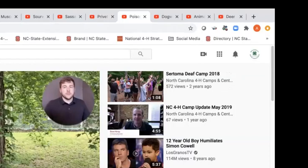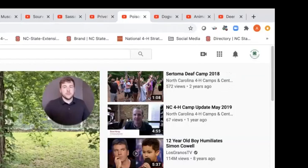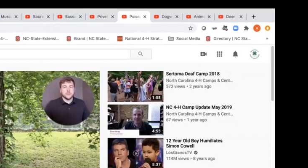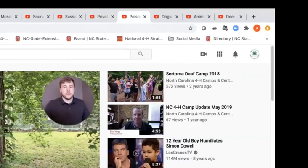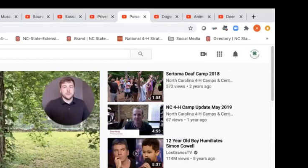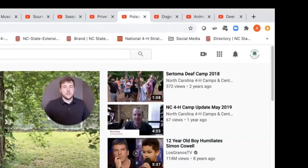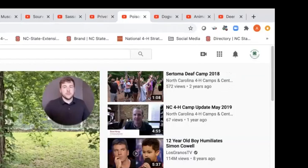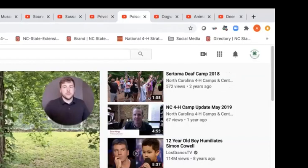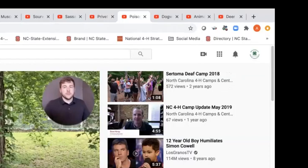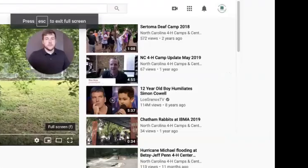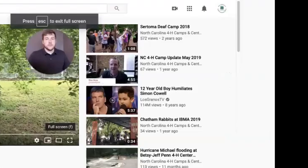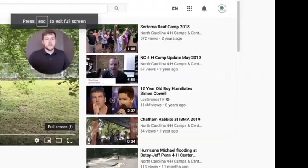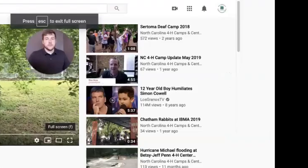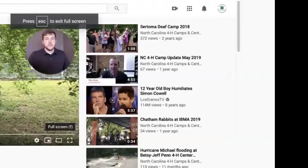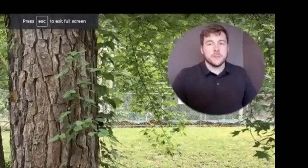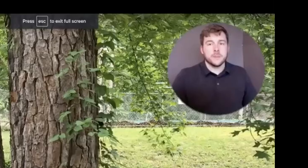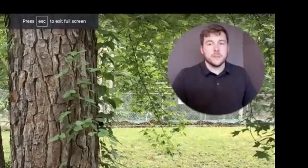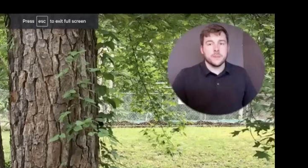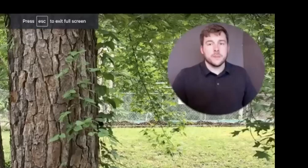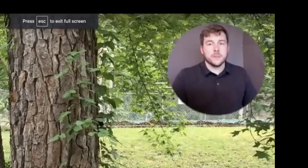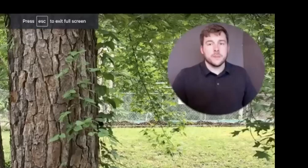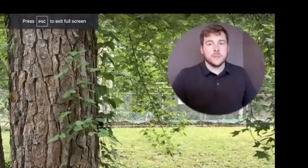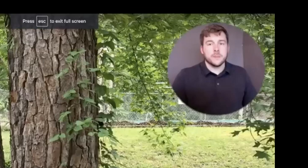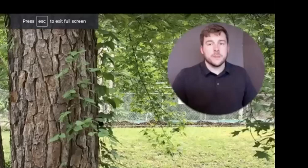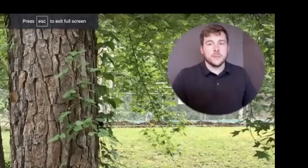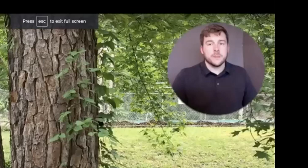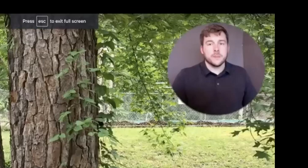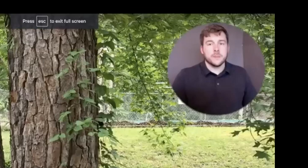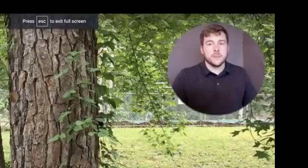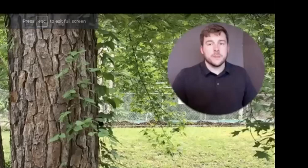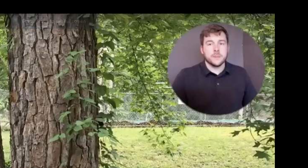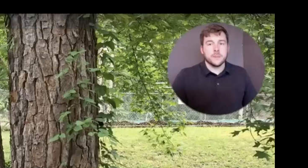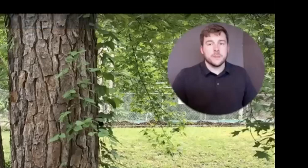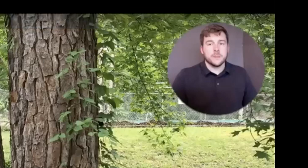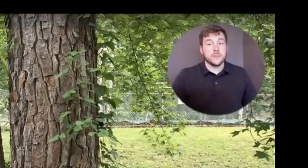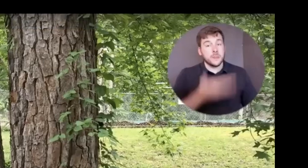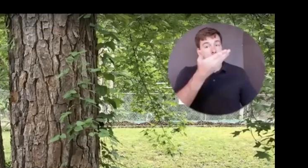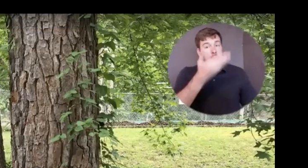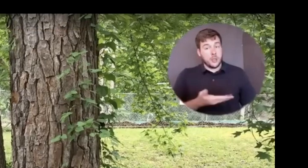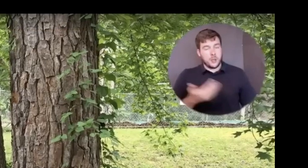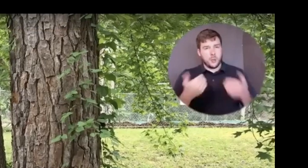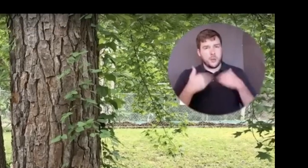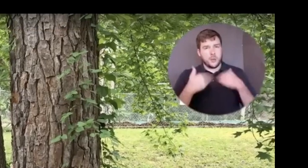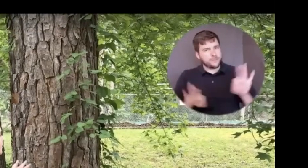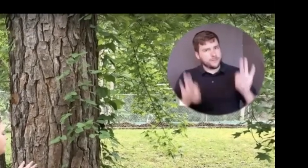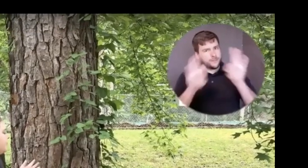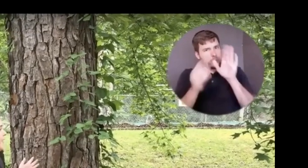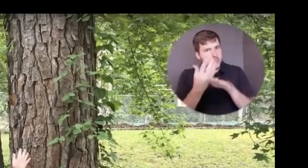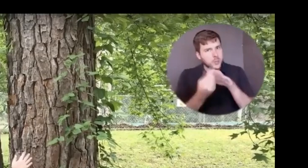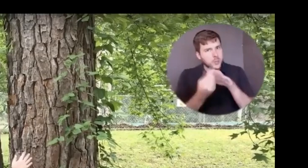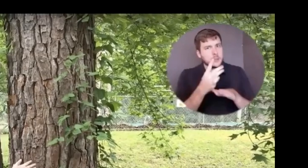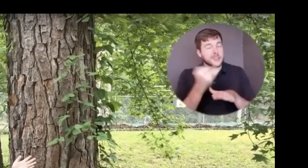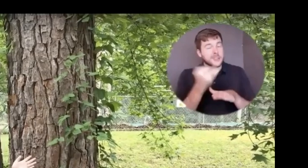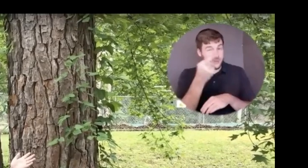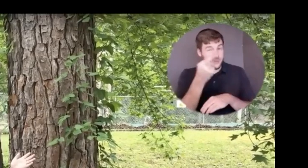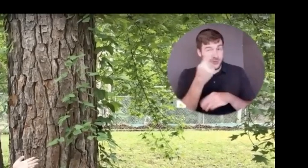and that is poison ivy. So Emily's going to tell us how to identify poison ivy. Here we have a really important plant that you